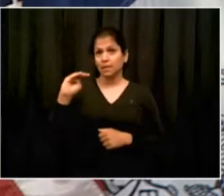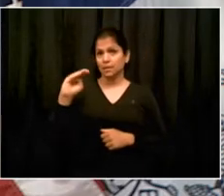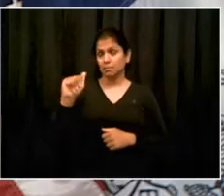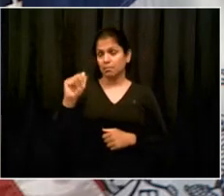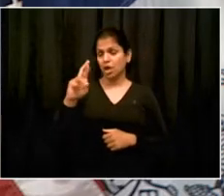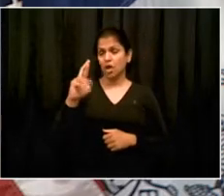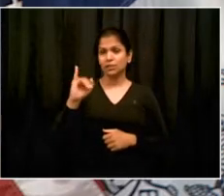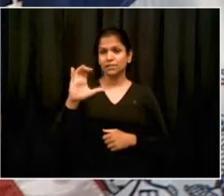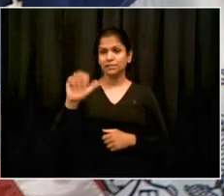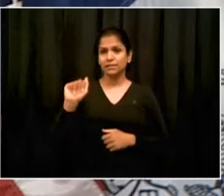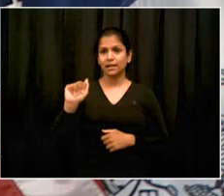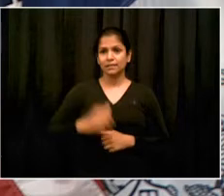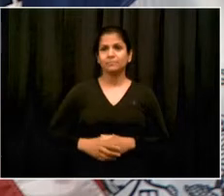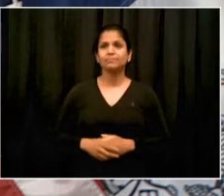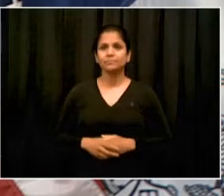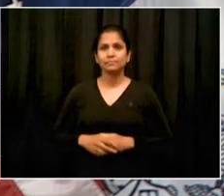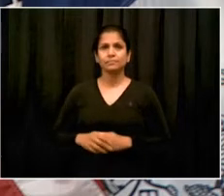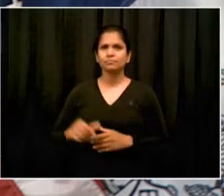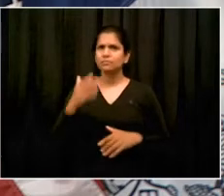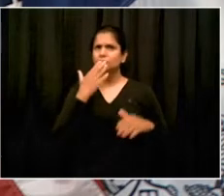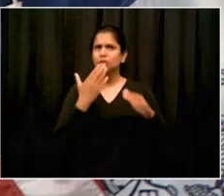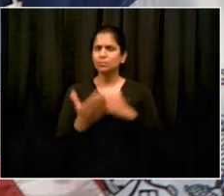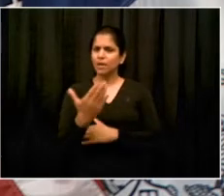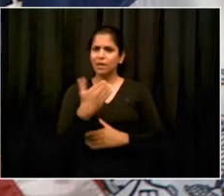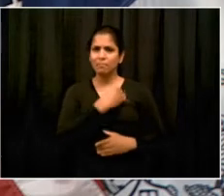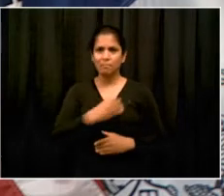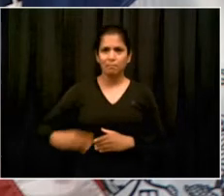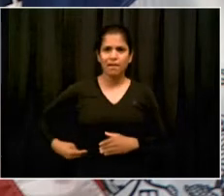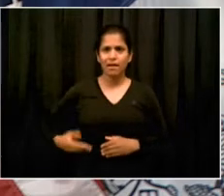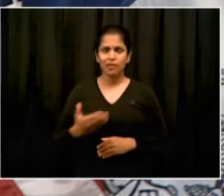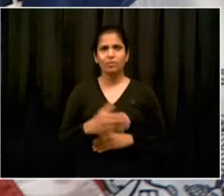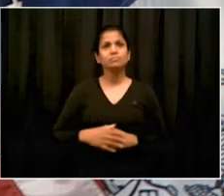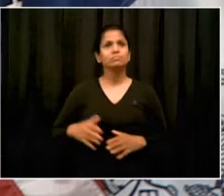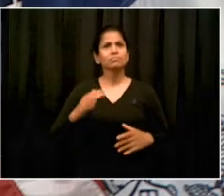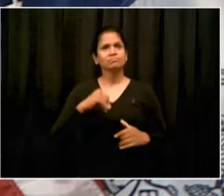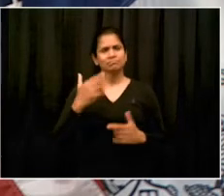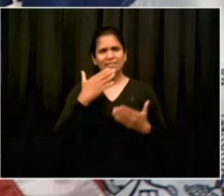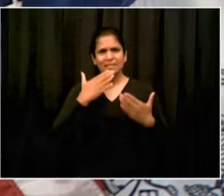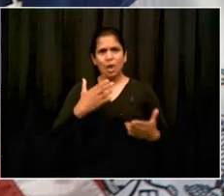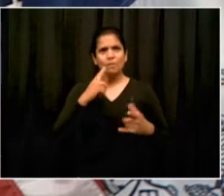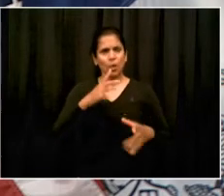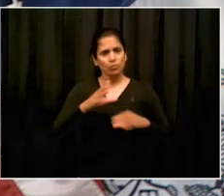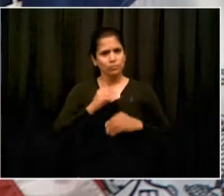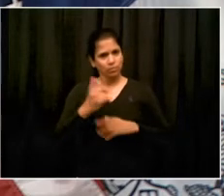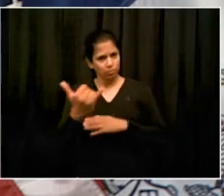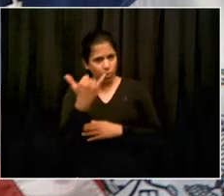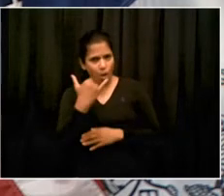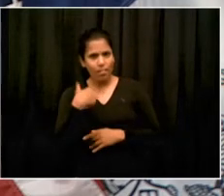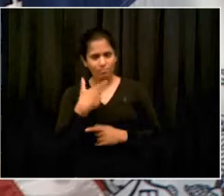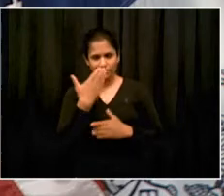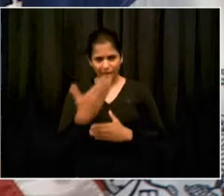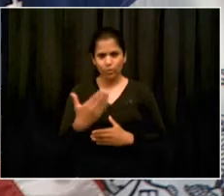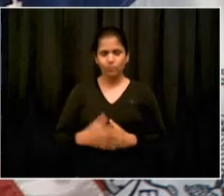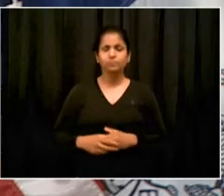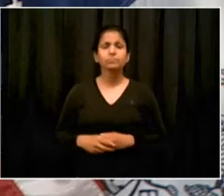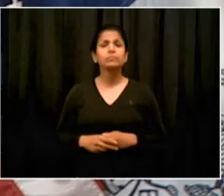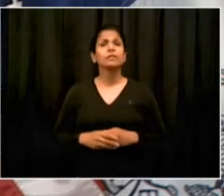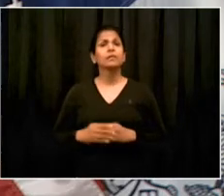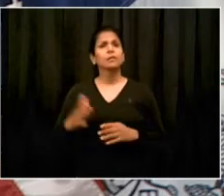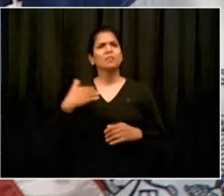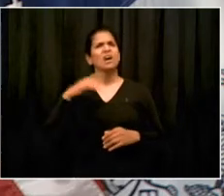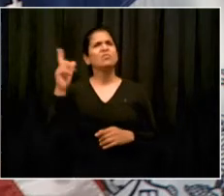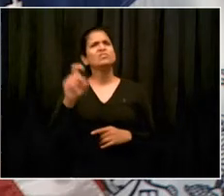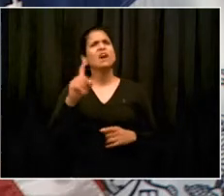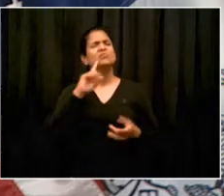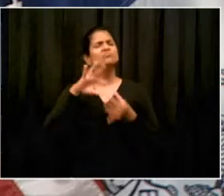Good morning, Mr. Mayor. Thank you for taking my question. Mine has to do with education and with schools, the schools